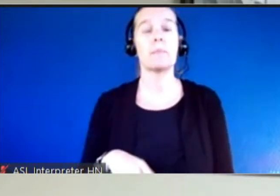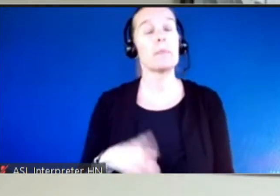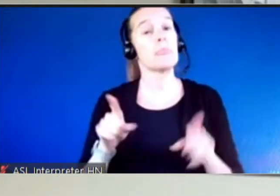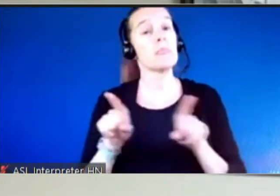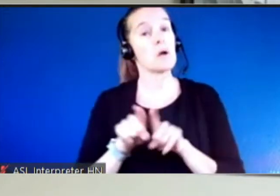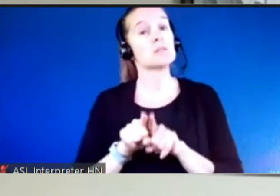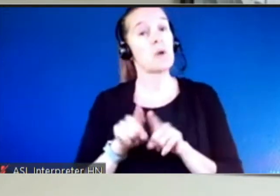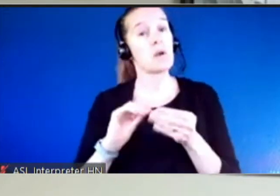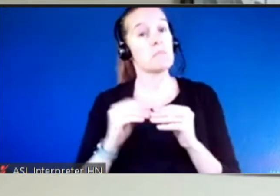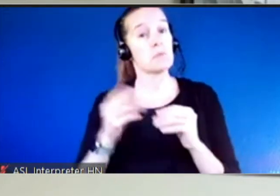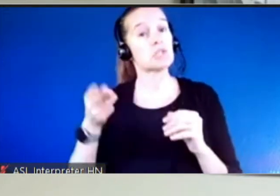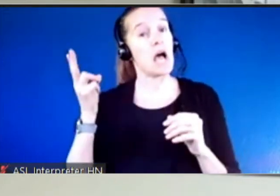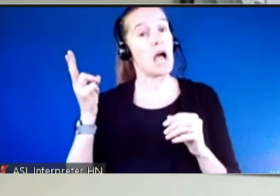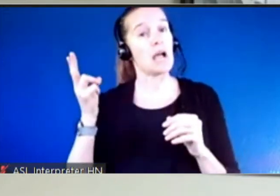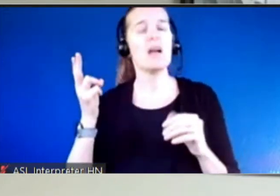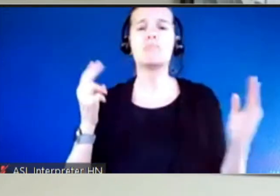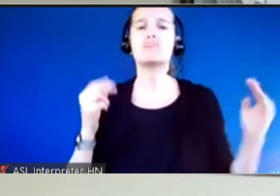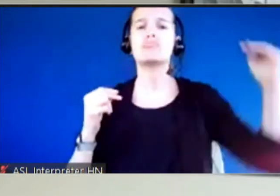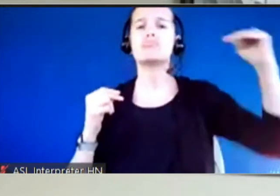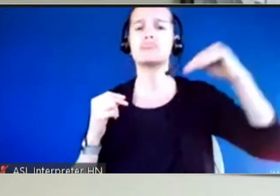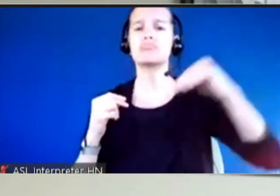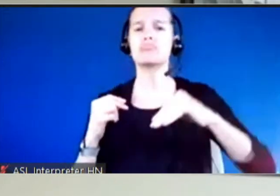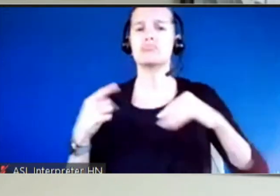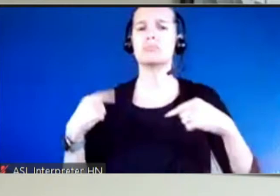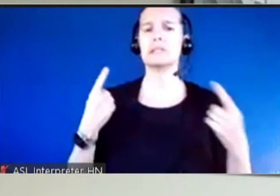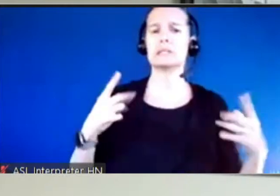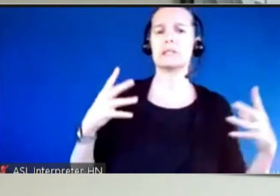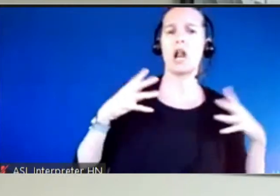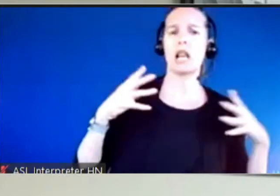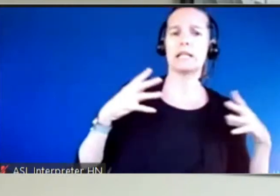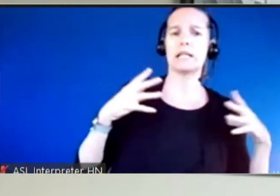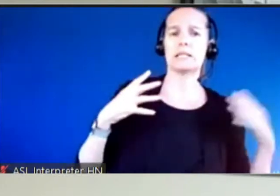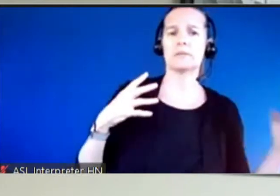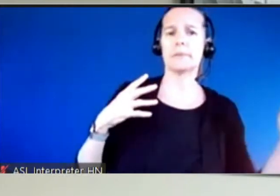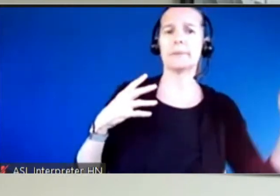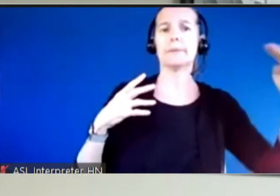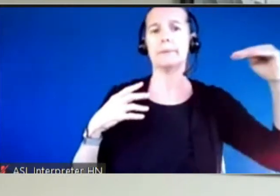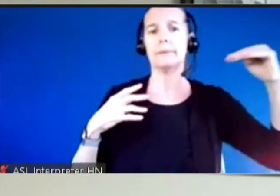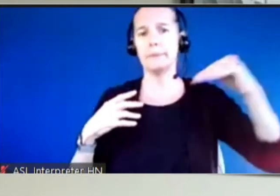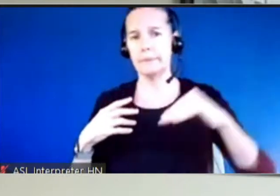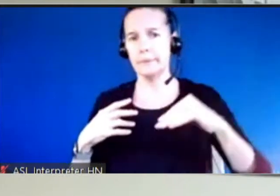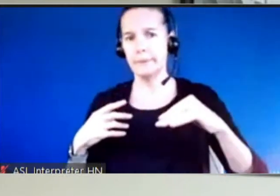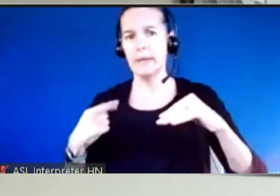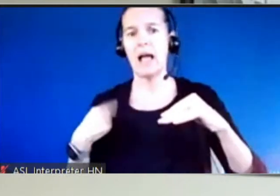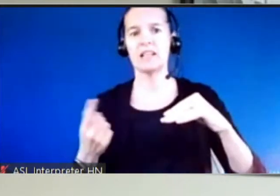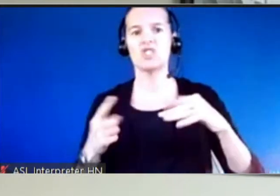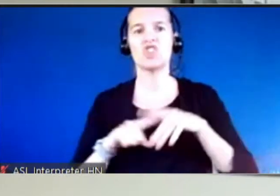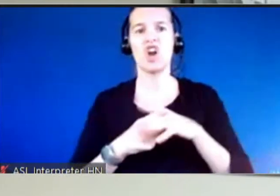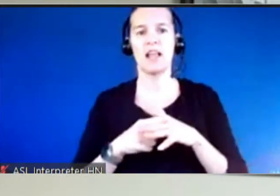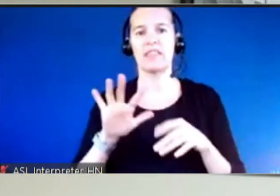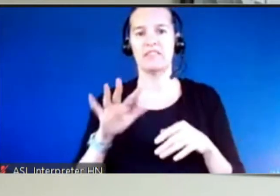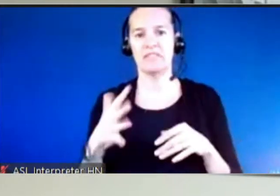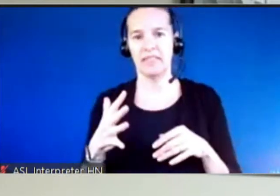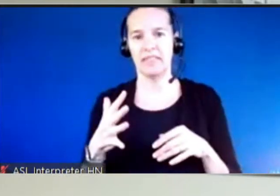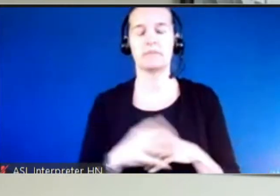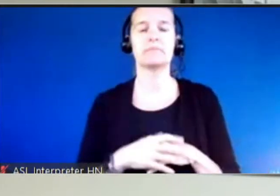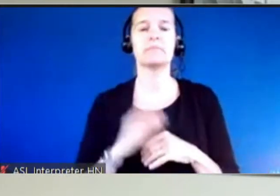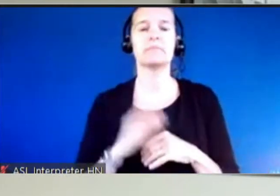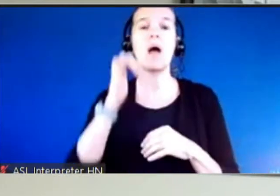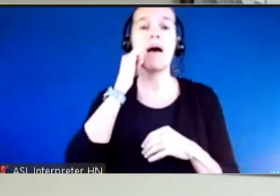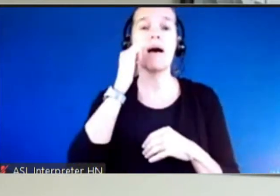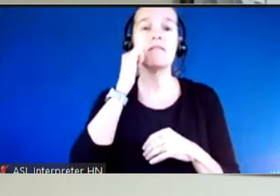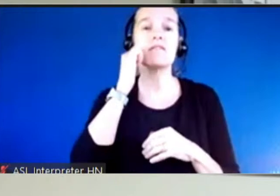numbers, though they're coming down since the holidays. As of the 5th, our average daily new